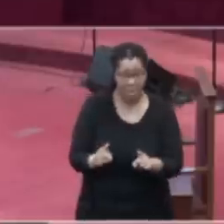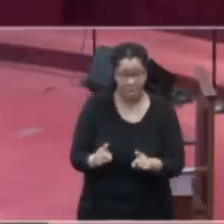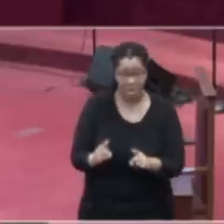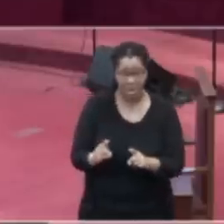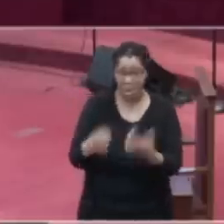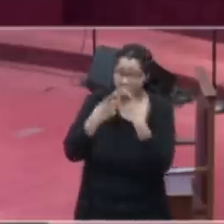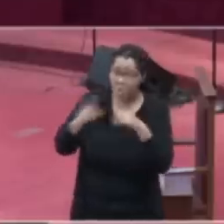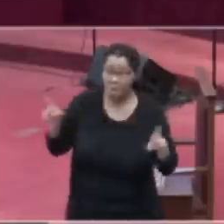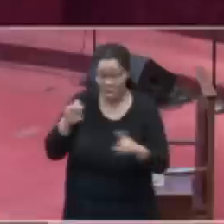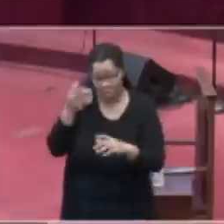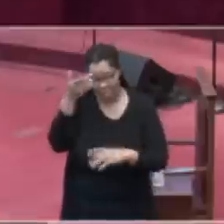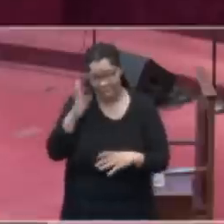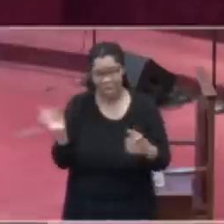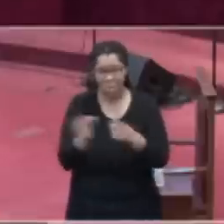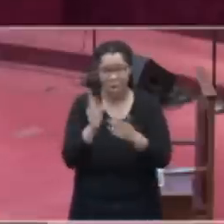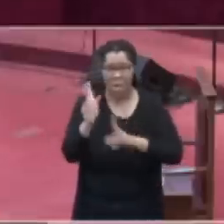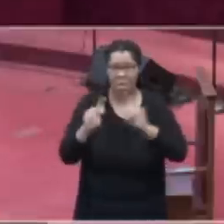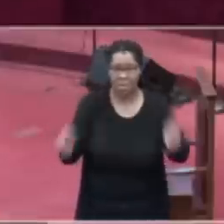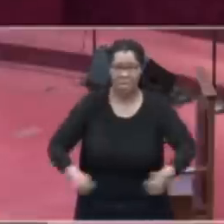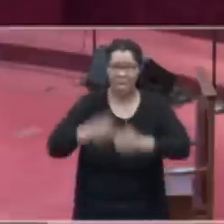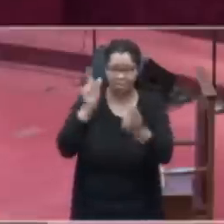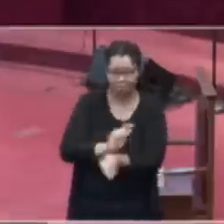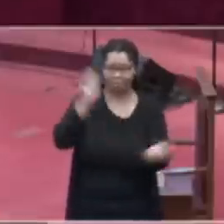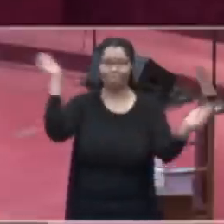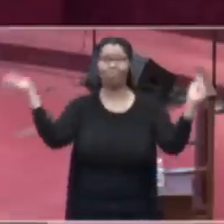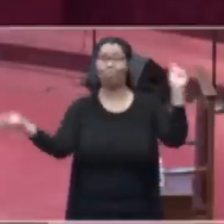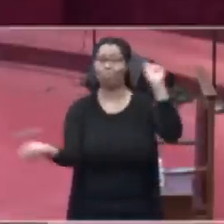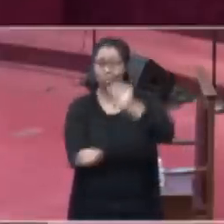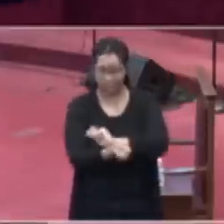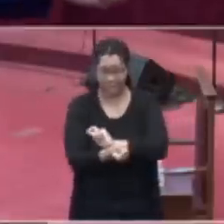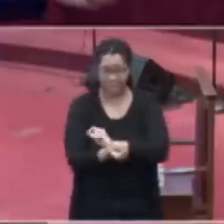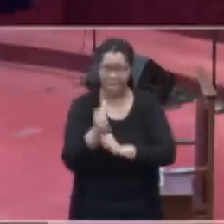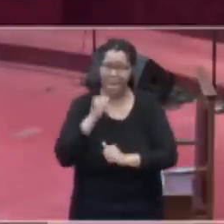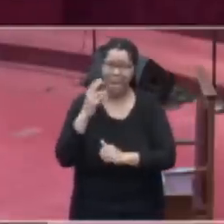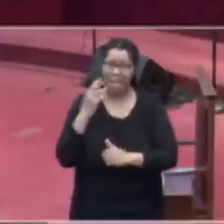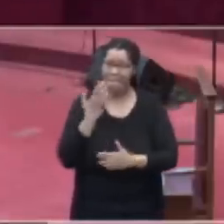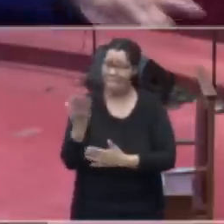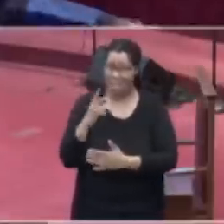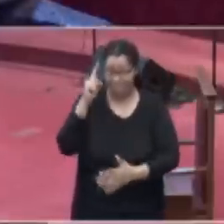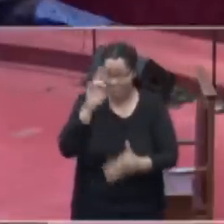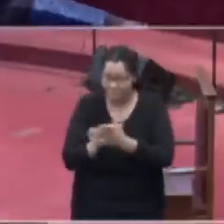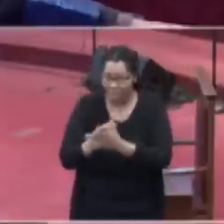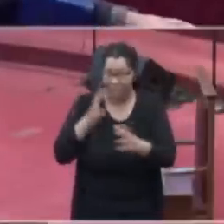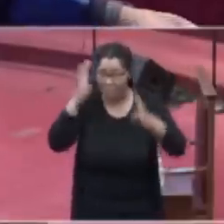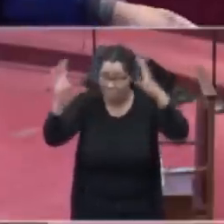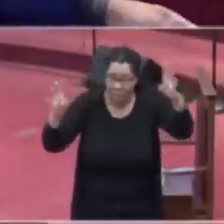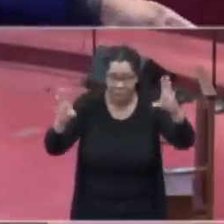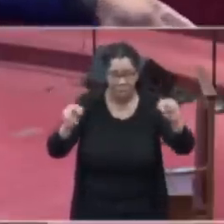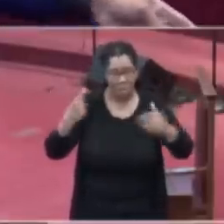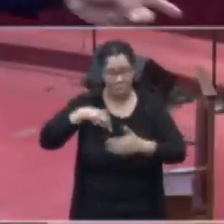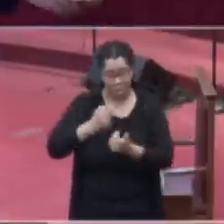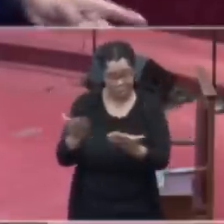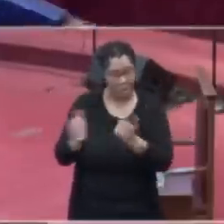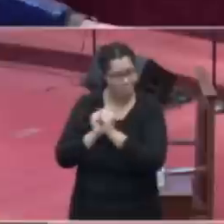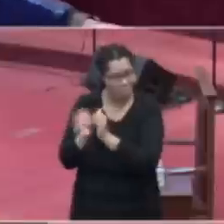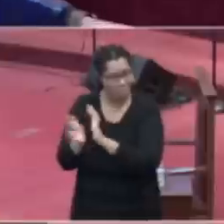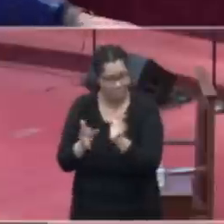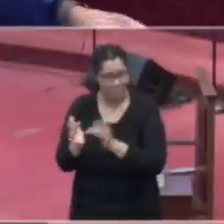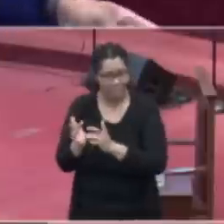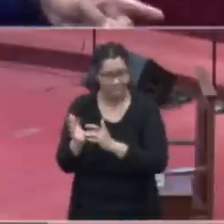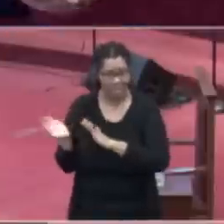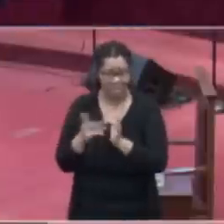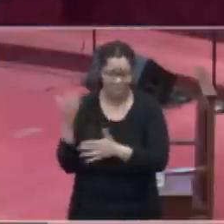the word and people's lives were transformed. We're not giving you theory. We were there. His